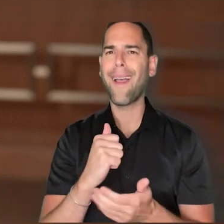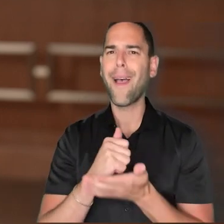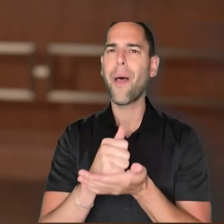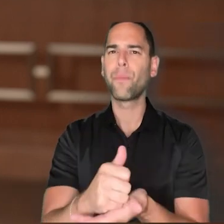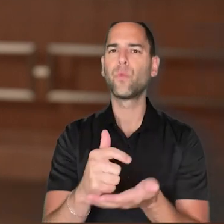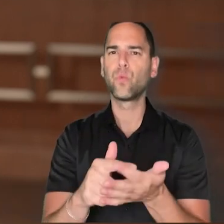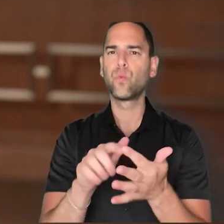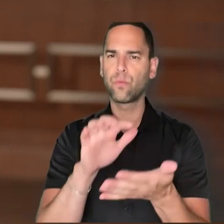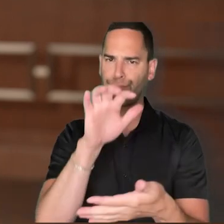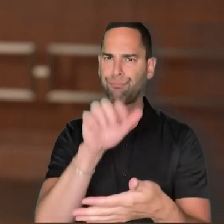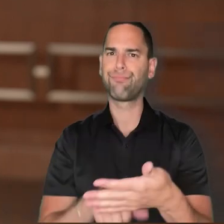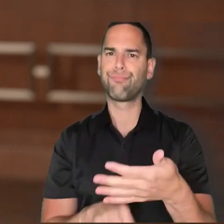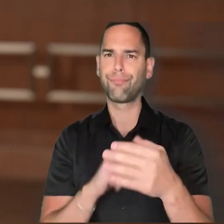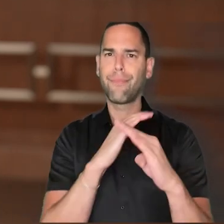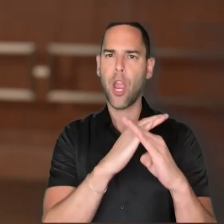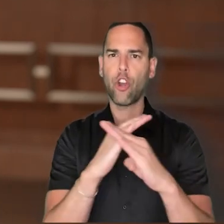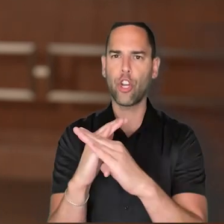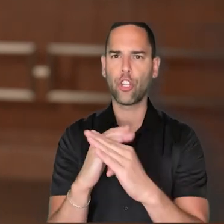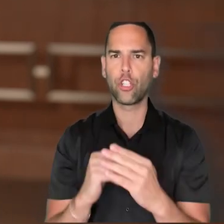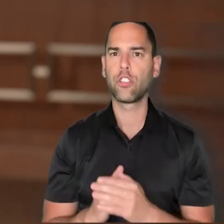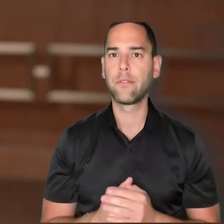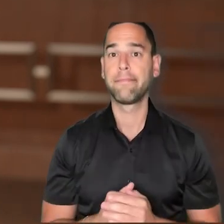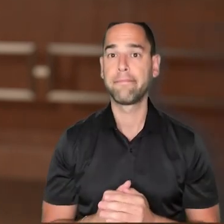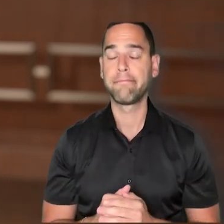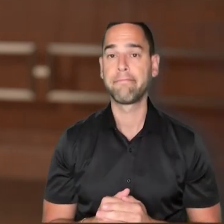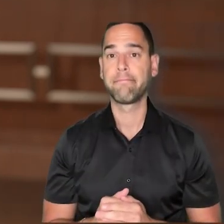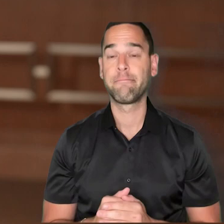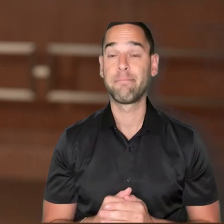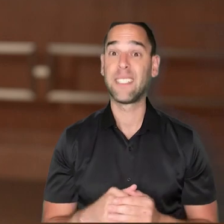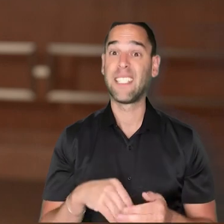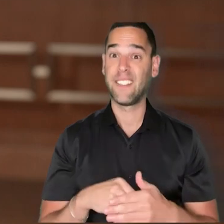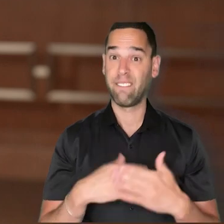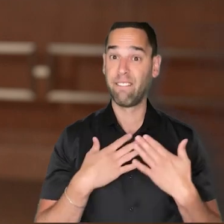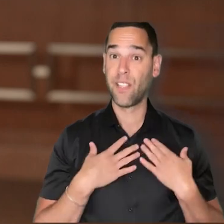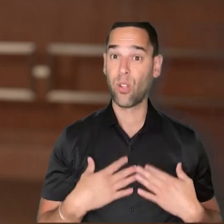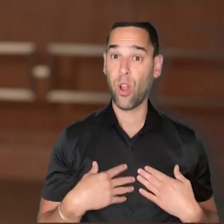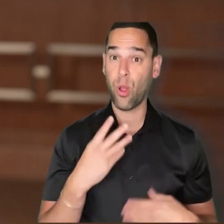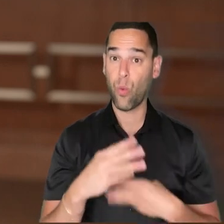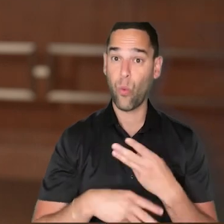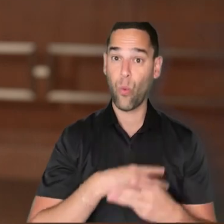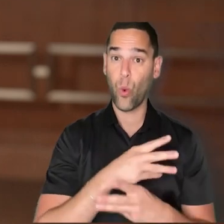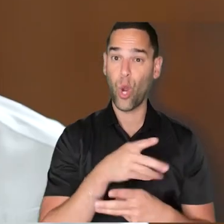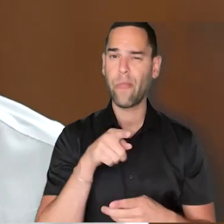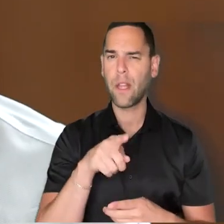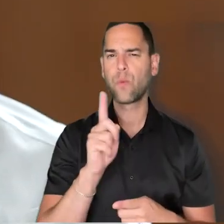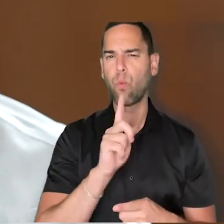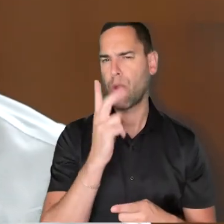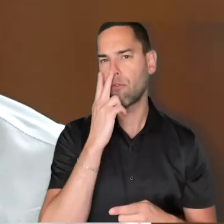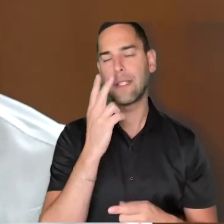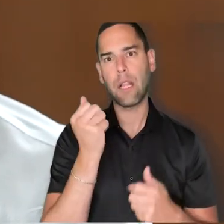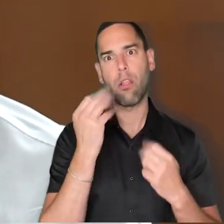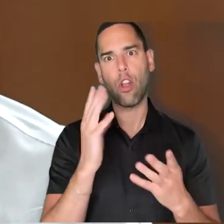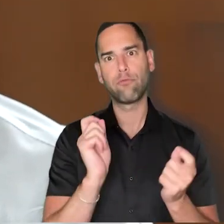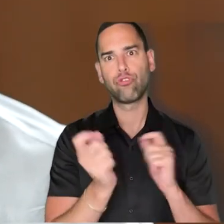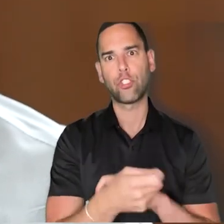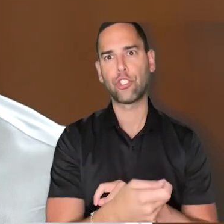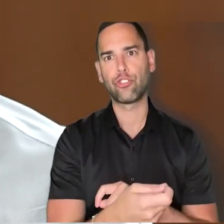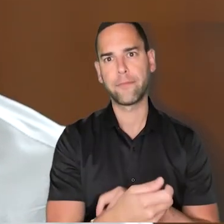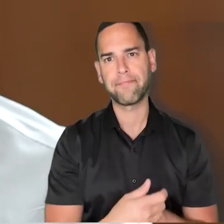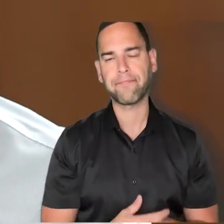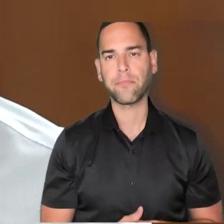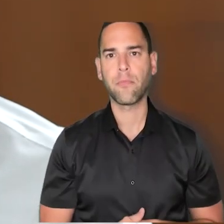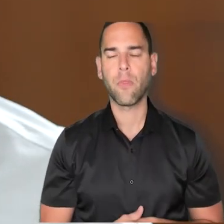breaking down many different barriers. I would say in the physical environment, we probably have seen the